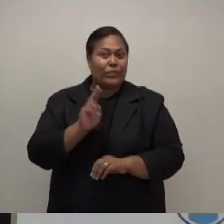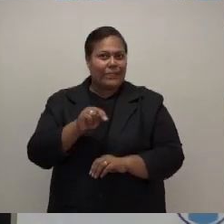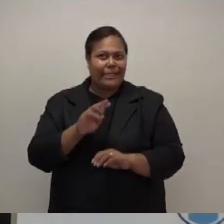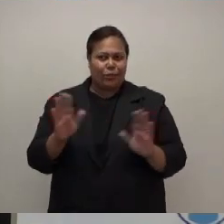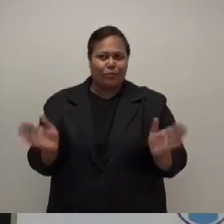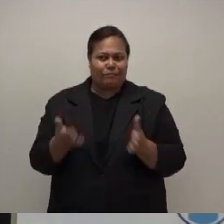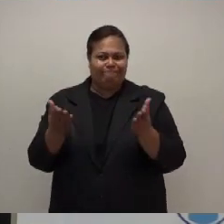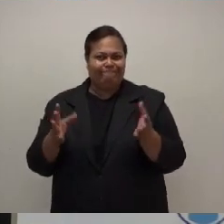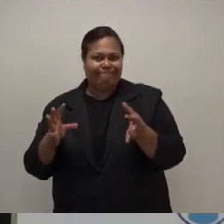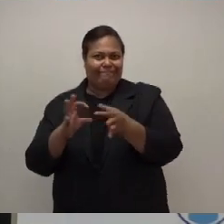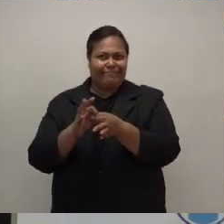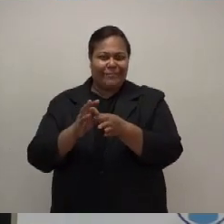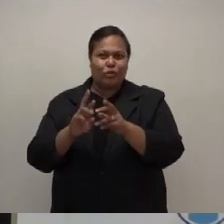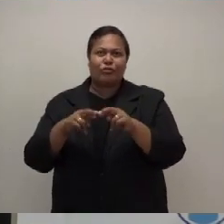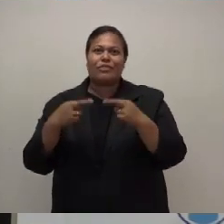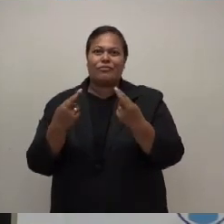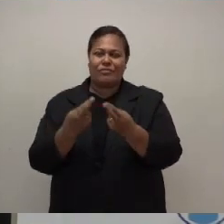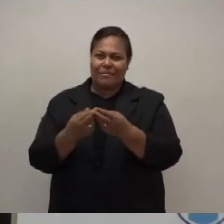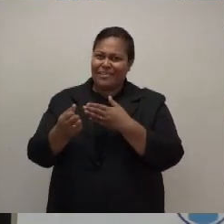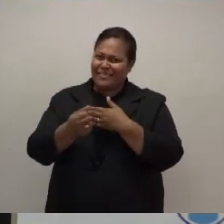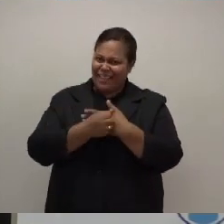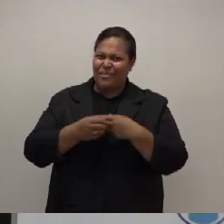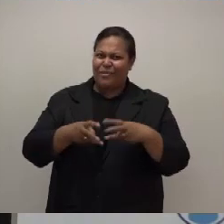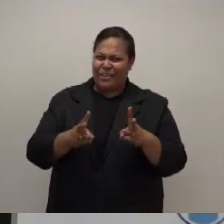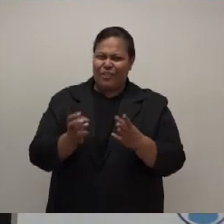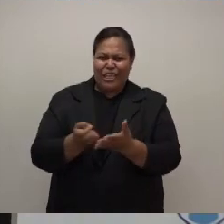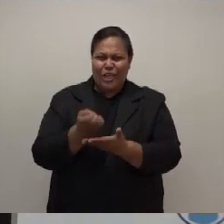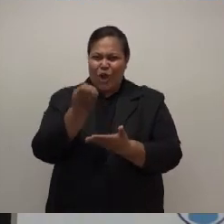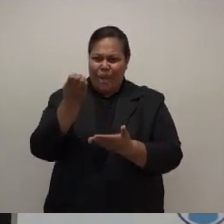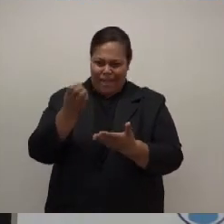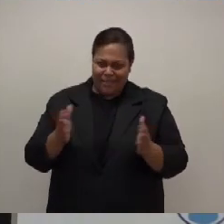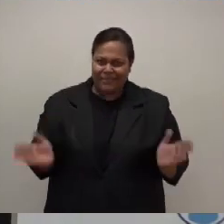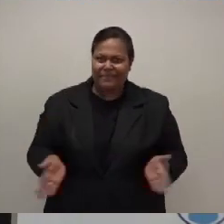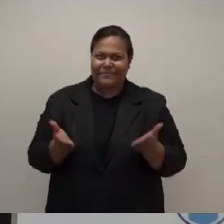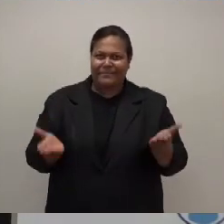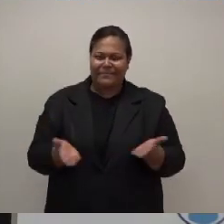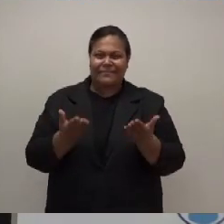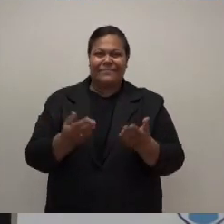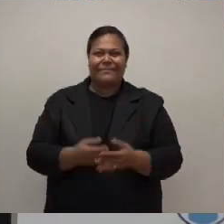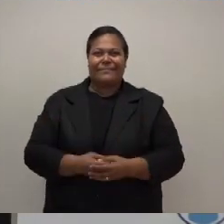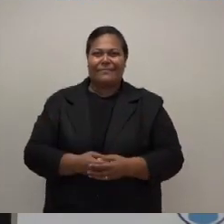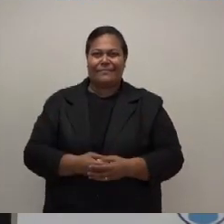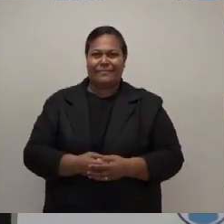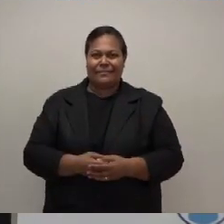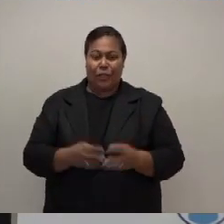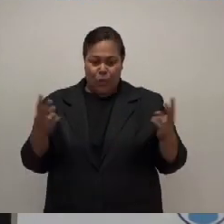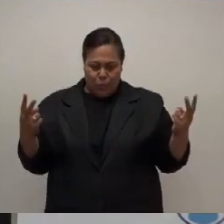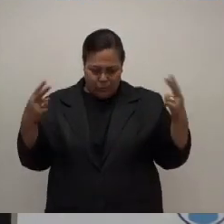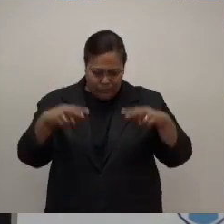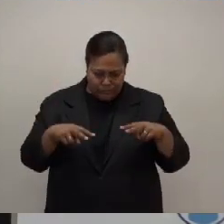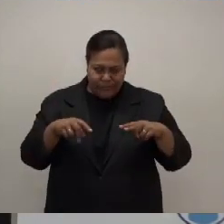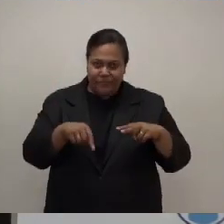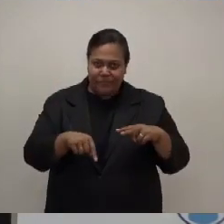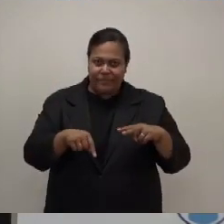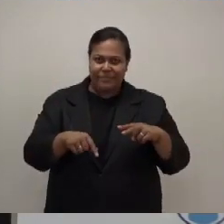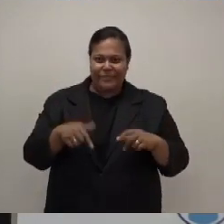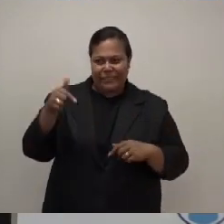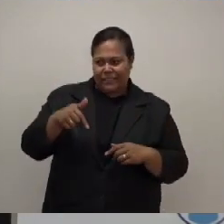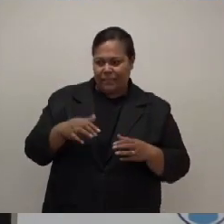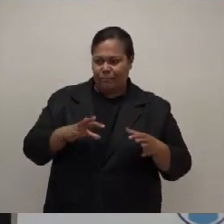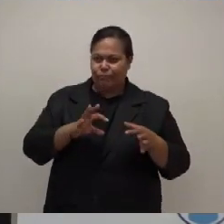safe avenues of economic growth, or one that looks inwards and deepens